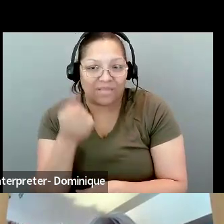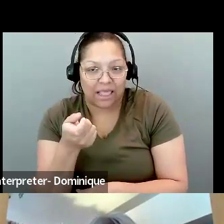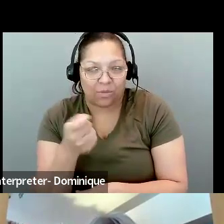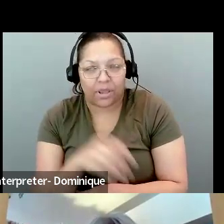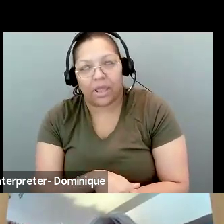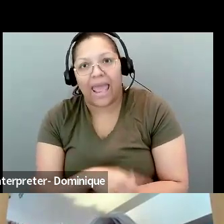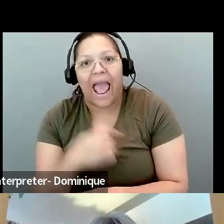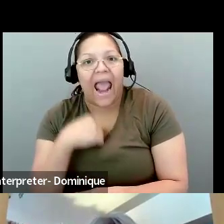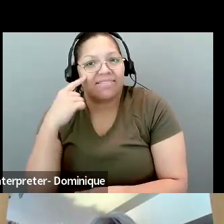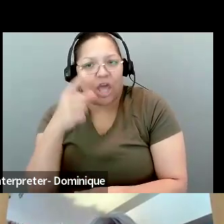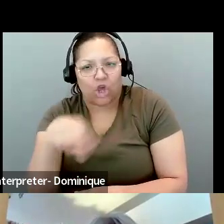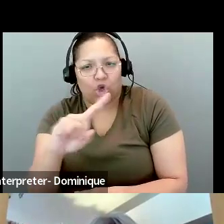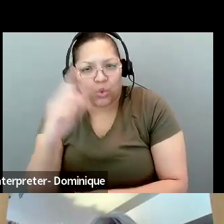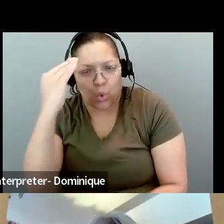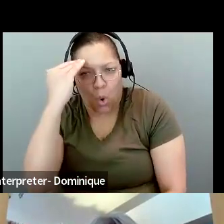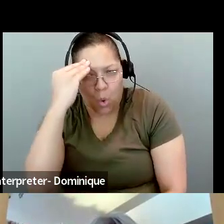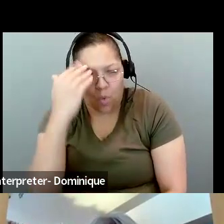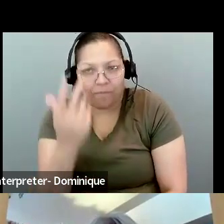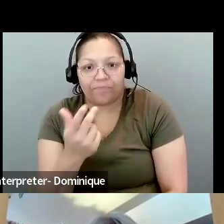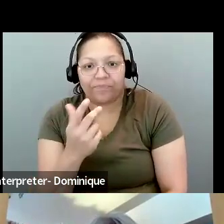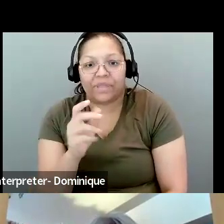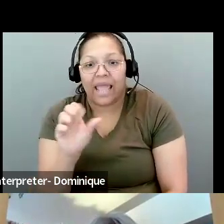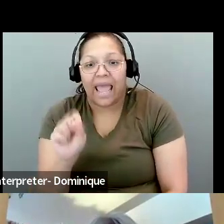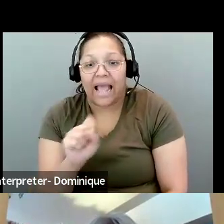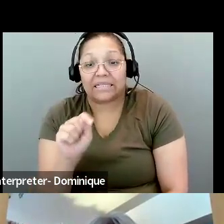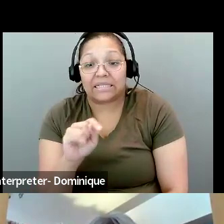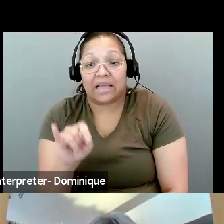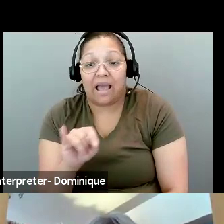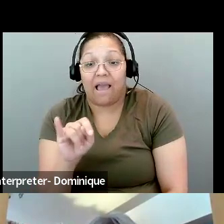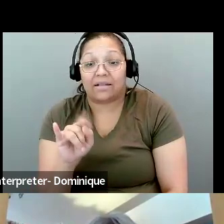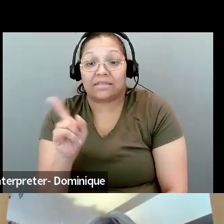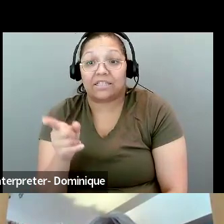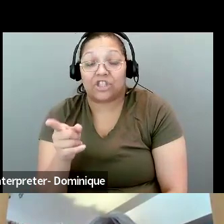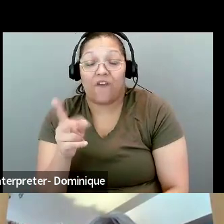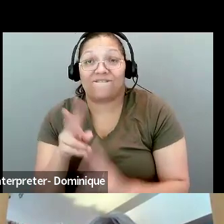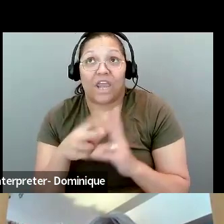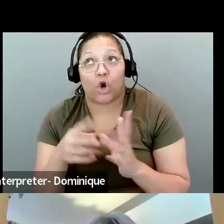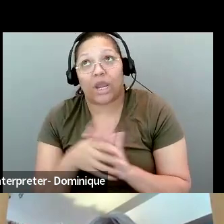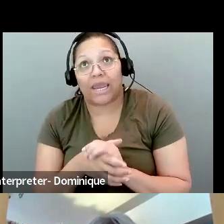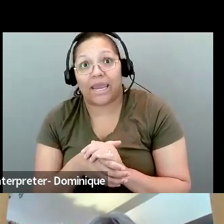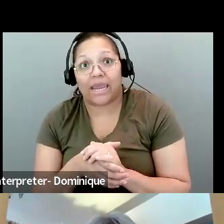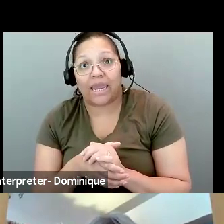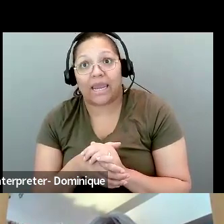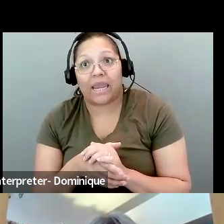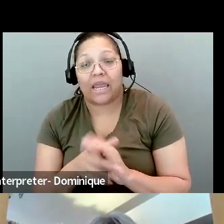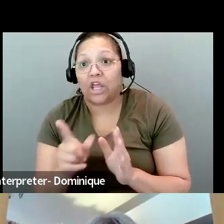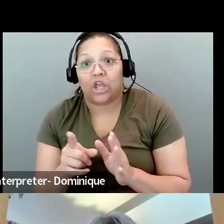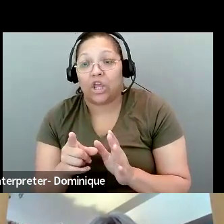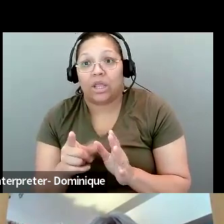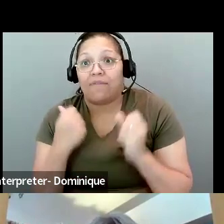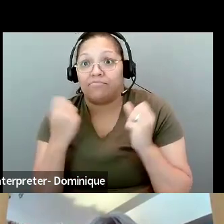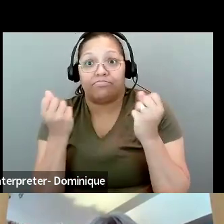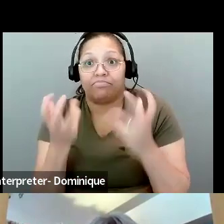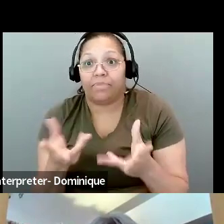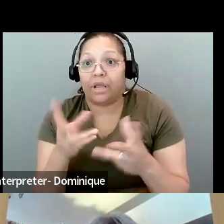and I think y'all know that, so STIs are very rampant in nursing homes,